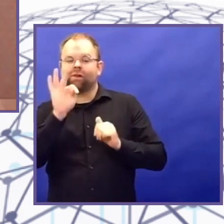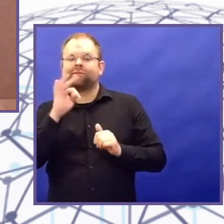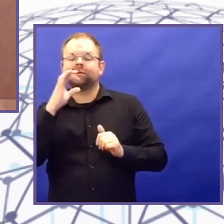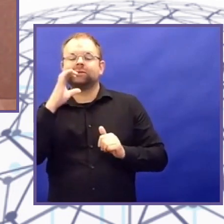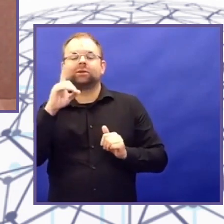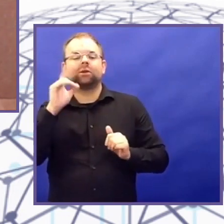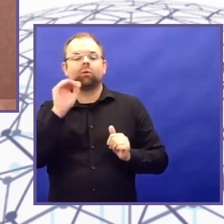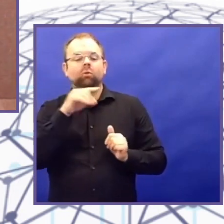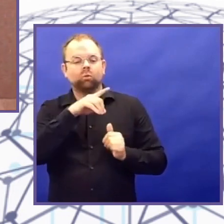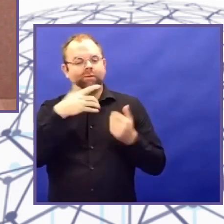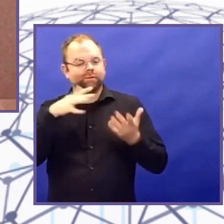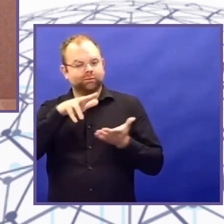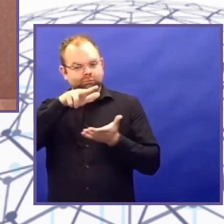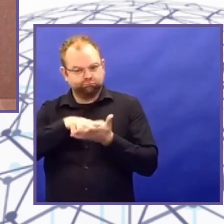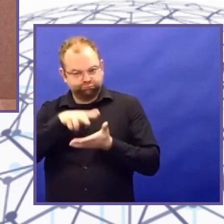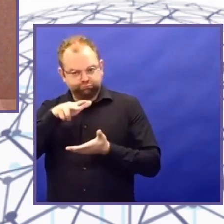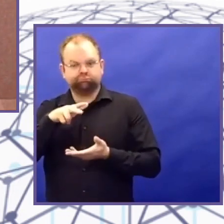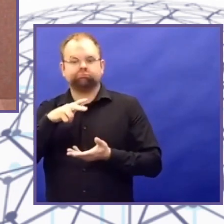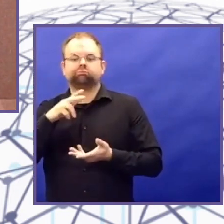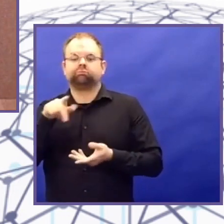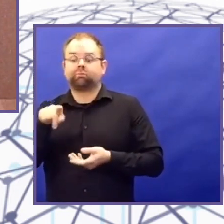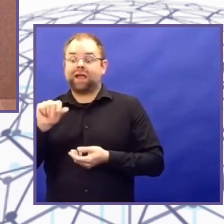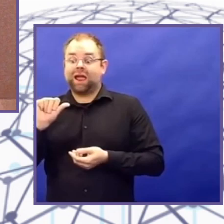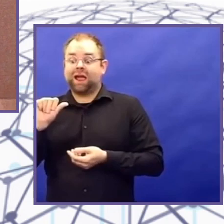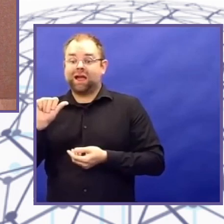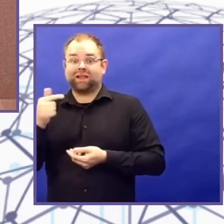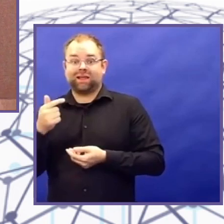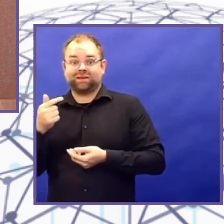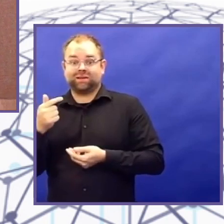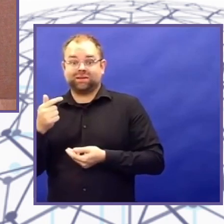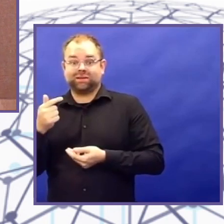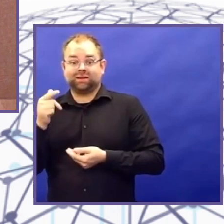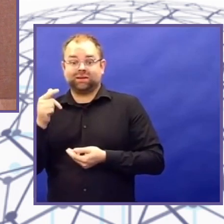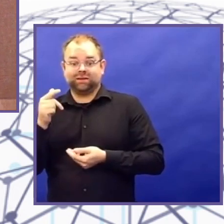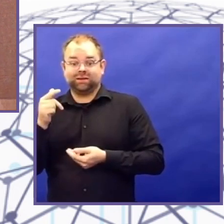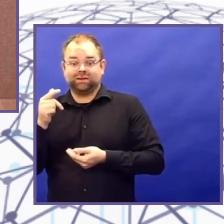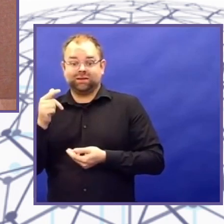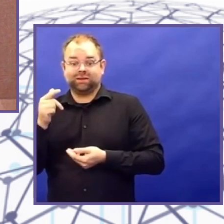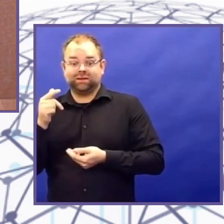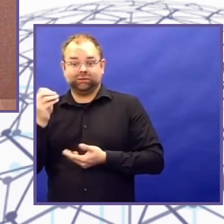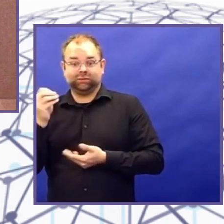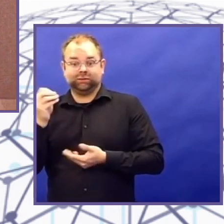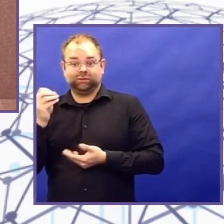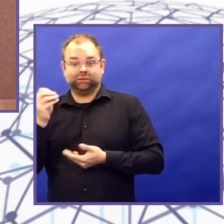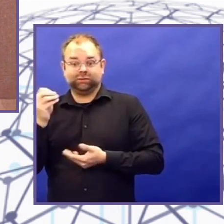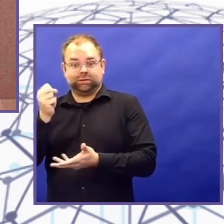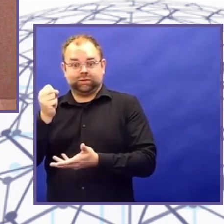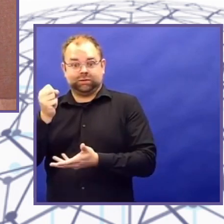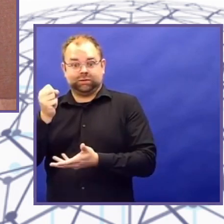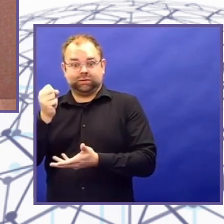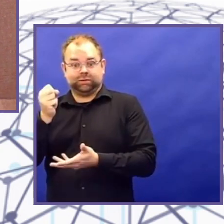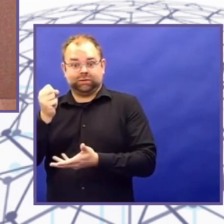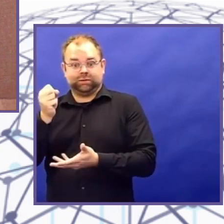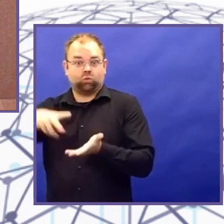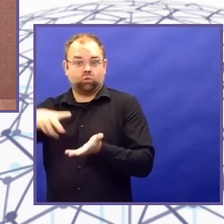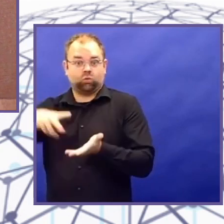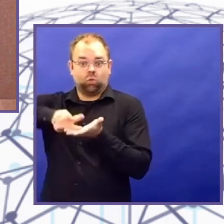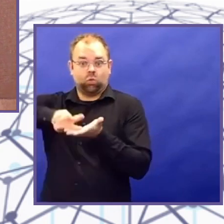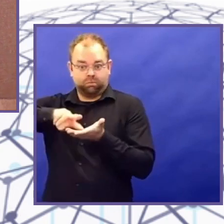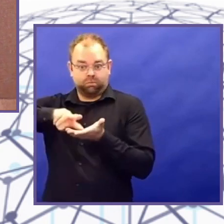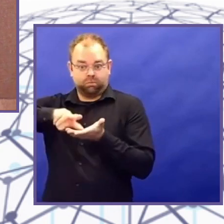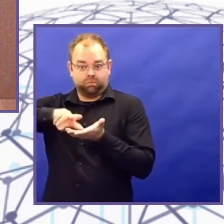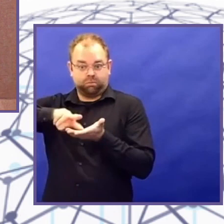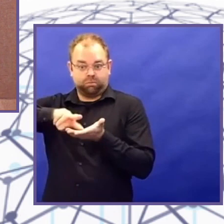So I'm going to talk about another highlight, and this is about some unexpected results we saw from